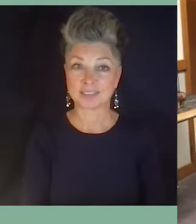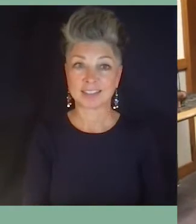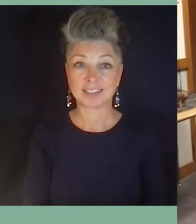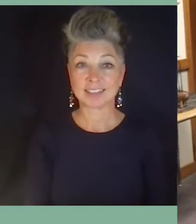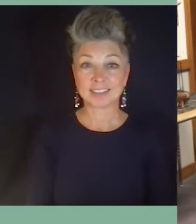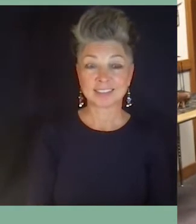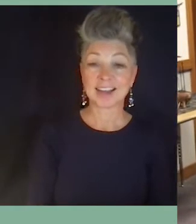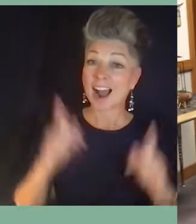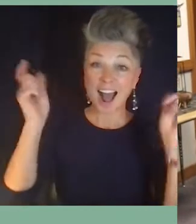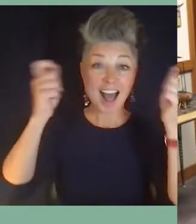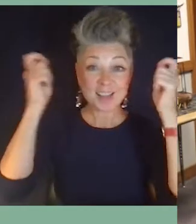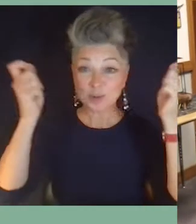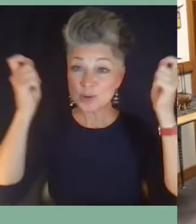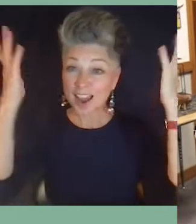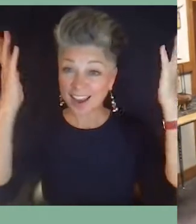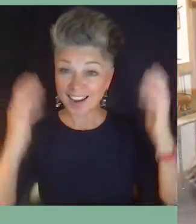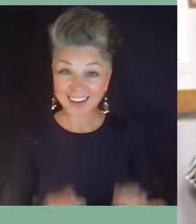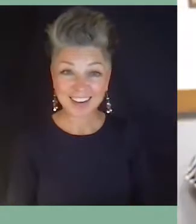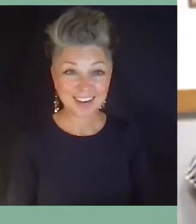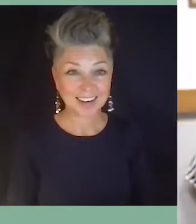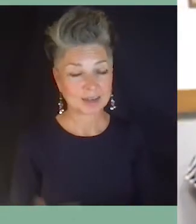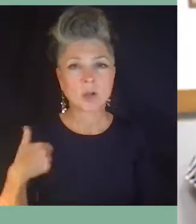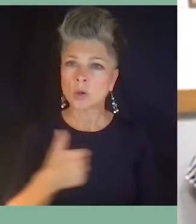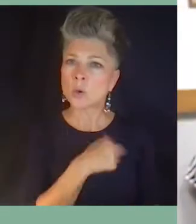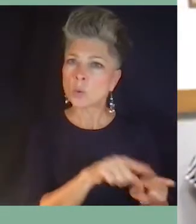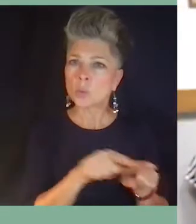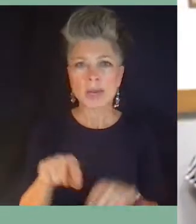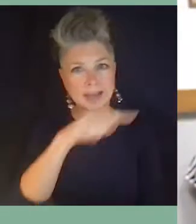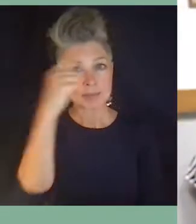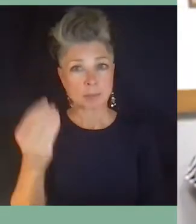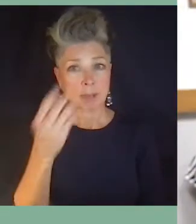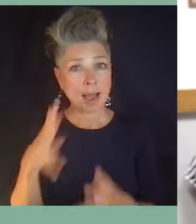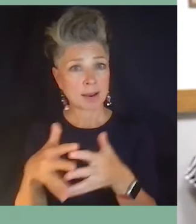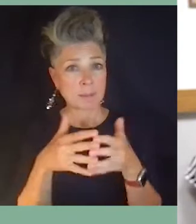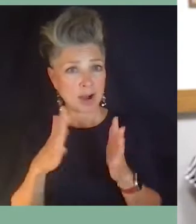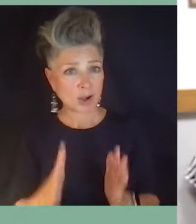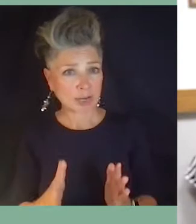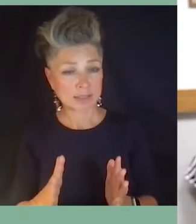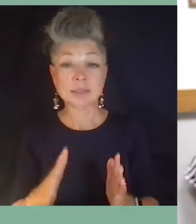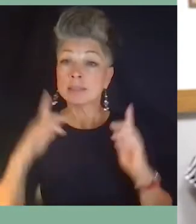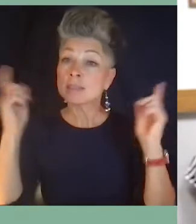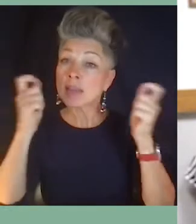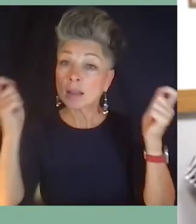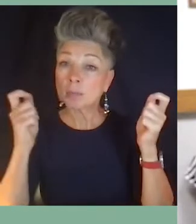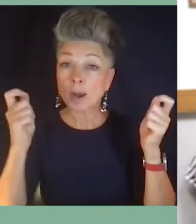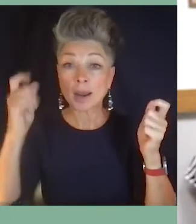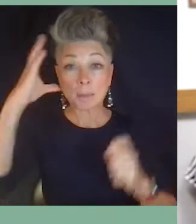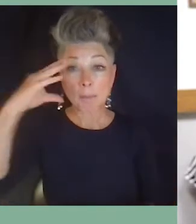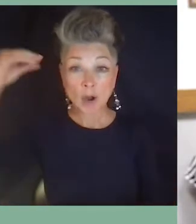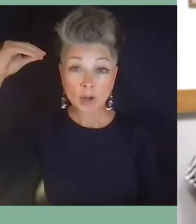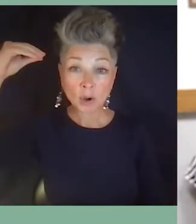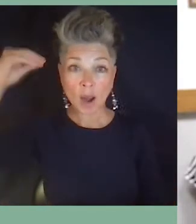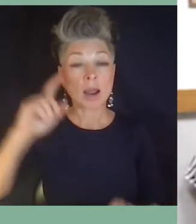marching in. Hallelujah. We as Black Americans, we celebrate Mardi